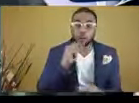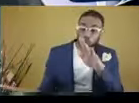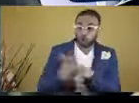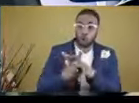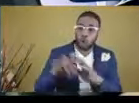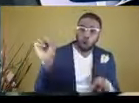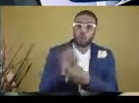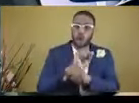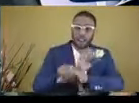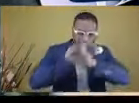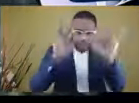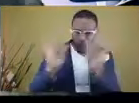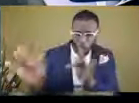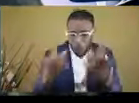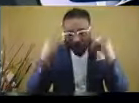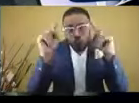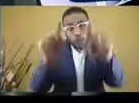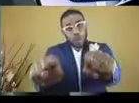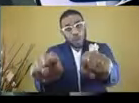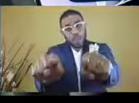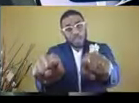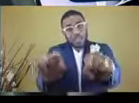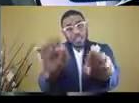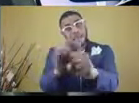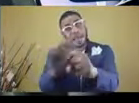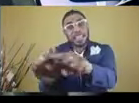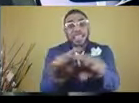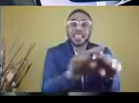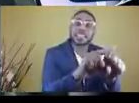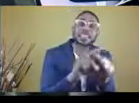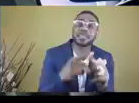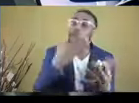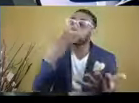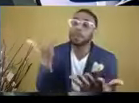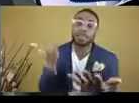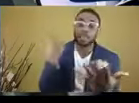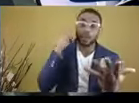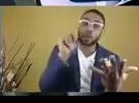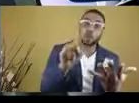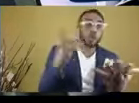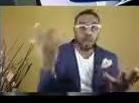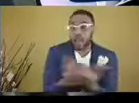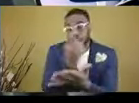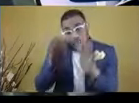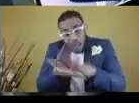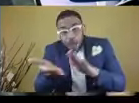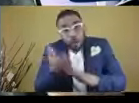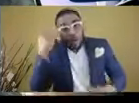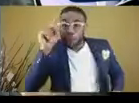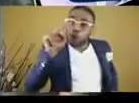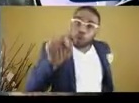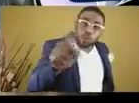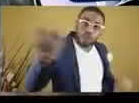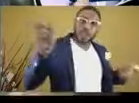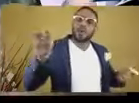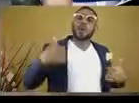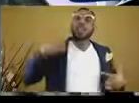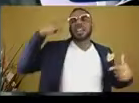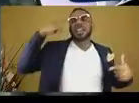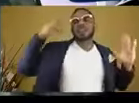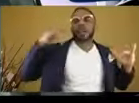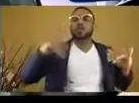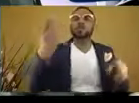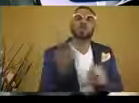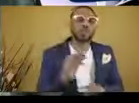and cleared the path for you, to make the conditions the best in terms of for you to operate and for you to govern, we expect you to use